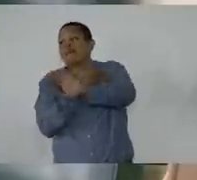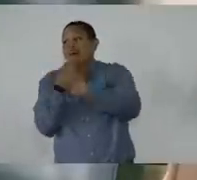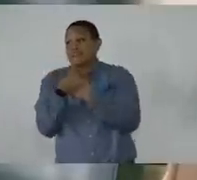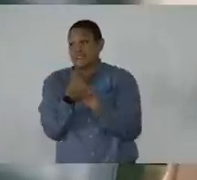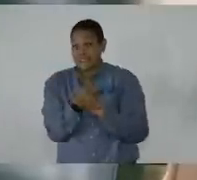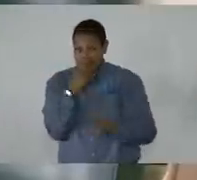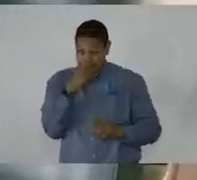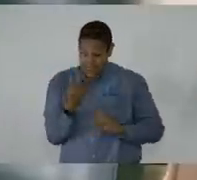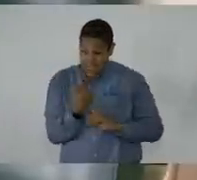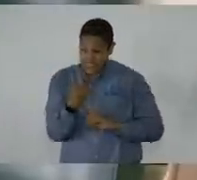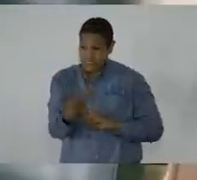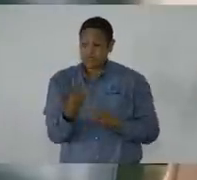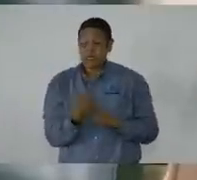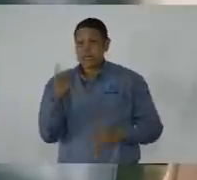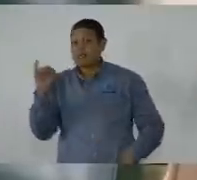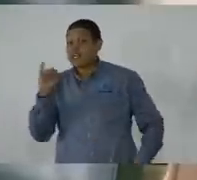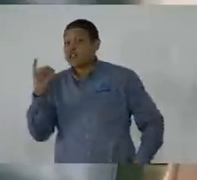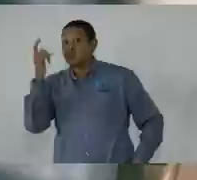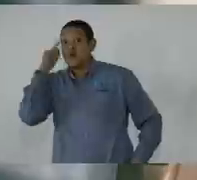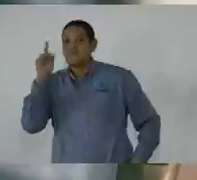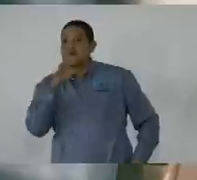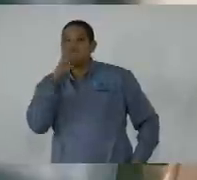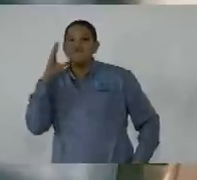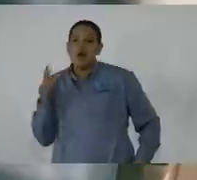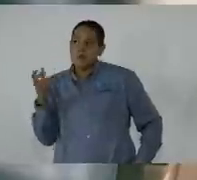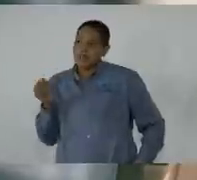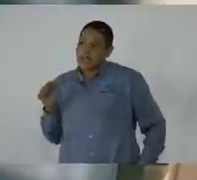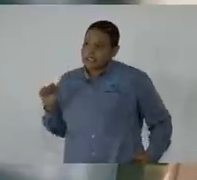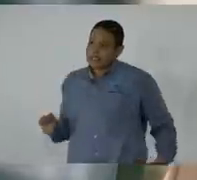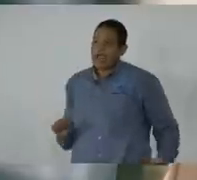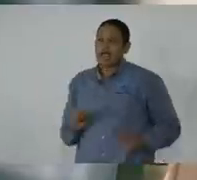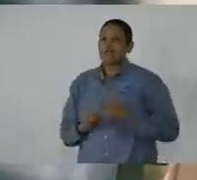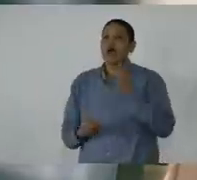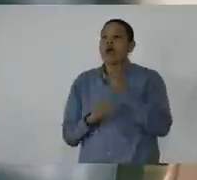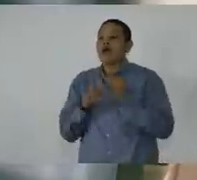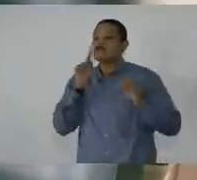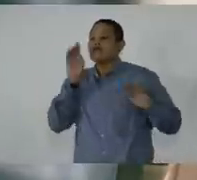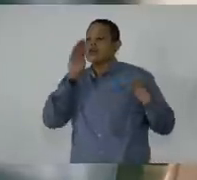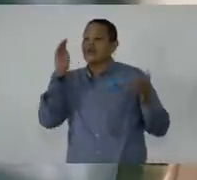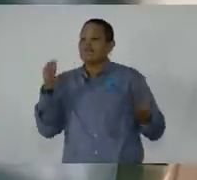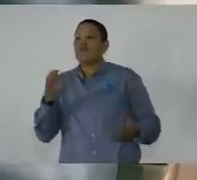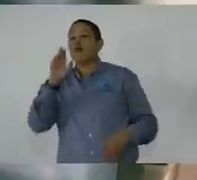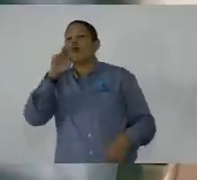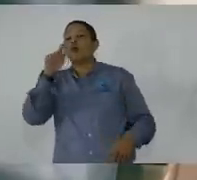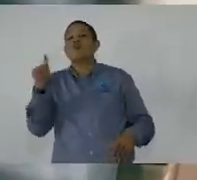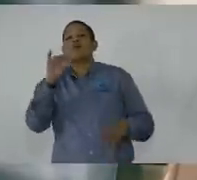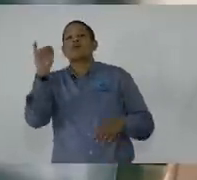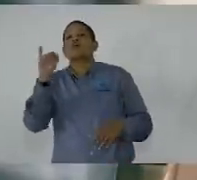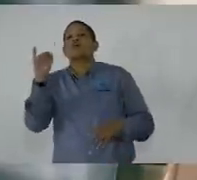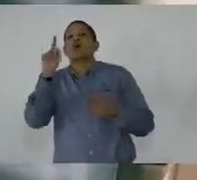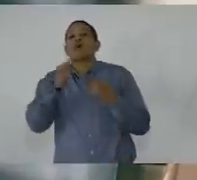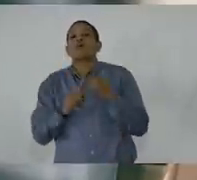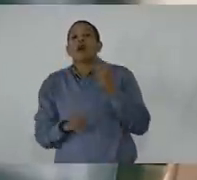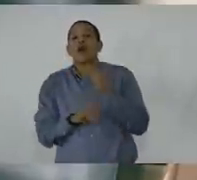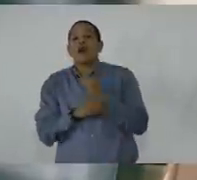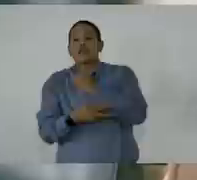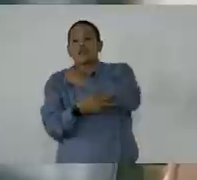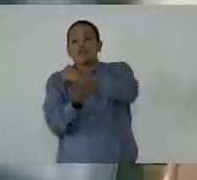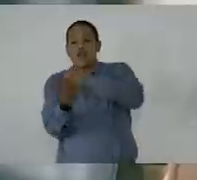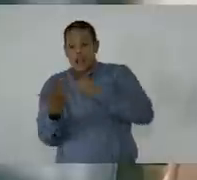expanding the insurance for our farmers with a focus on crop insurance and predator